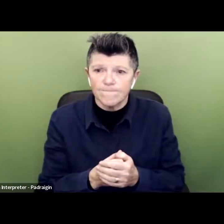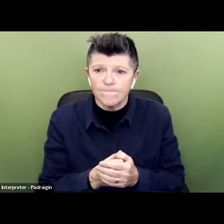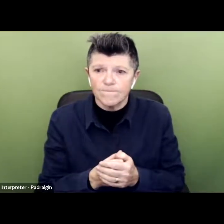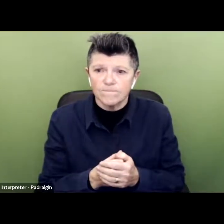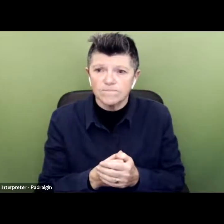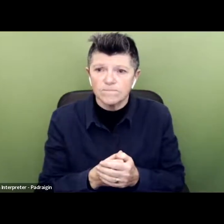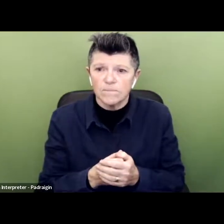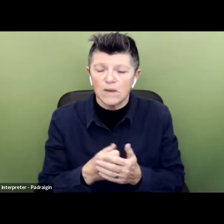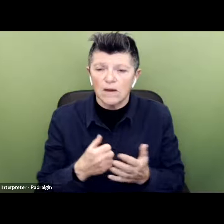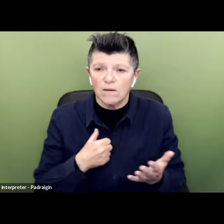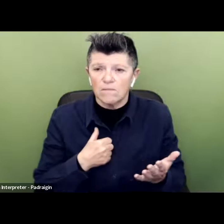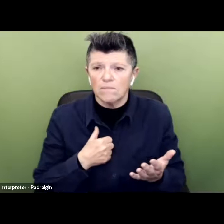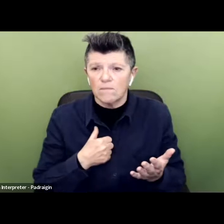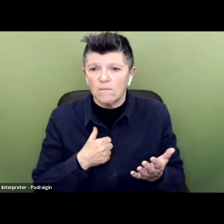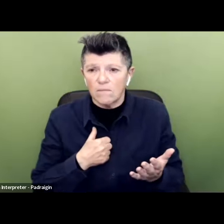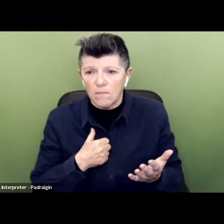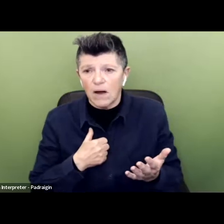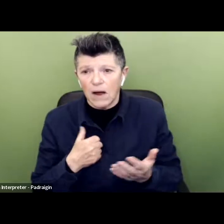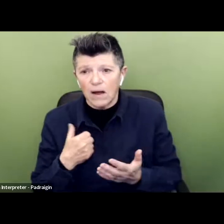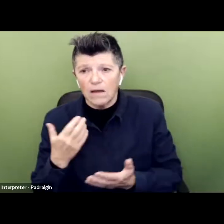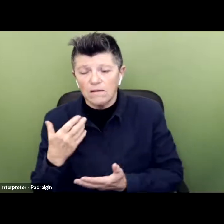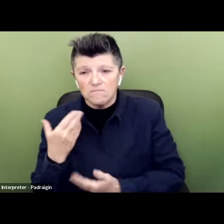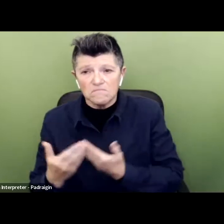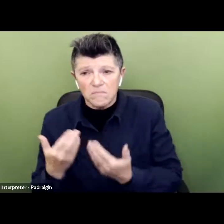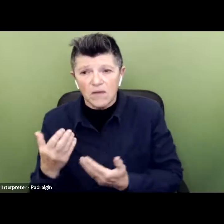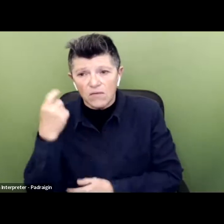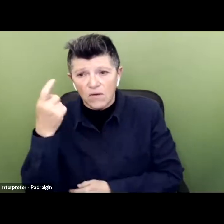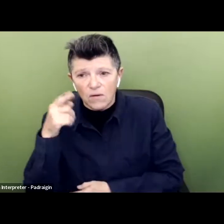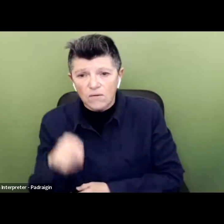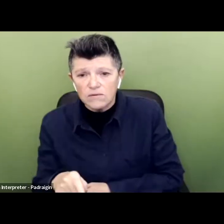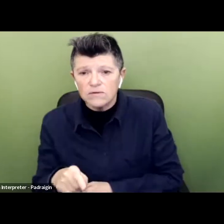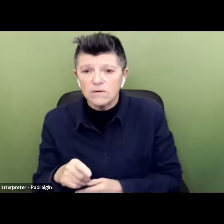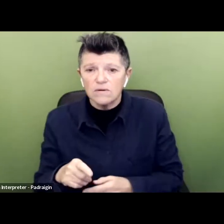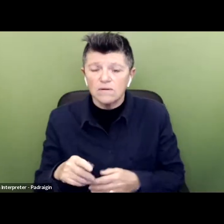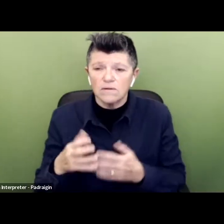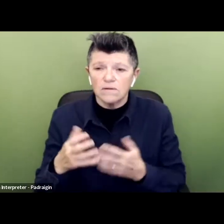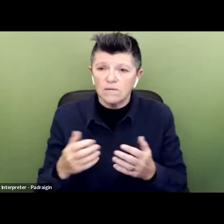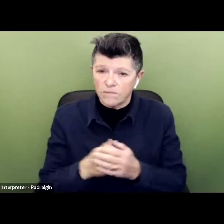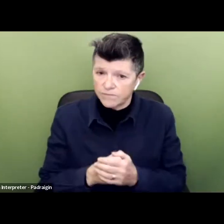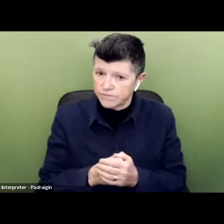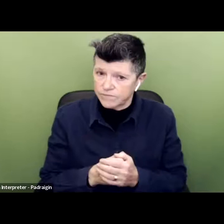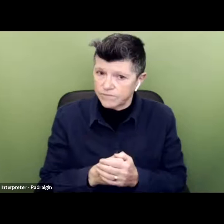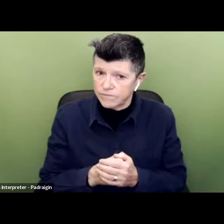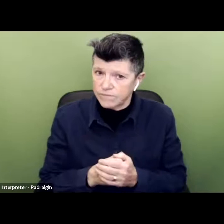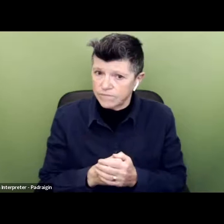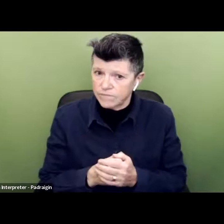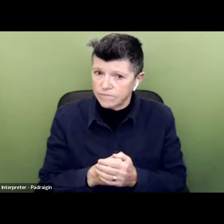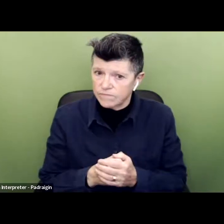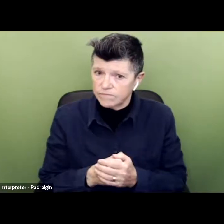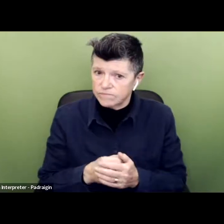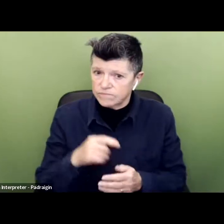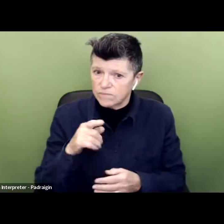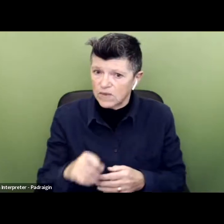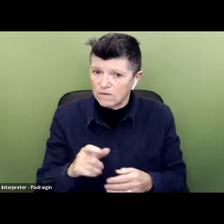thought is very much that it has created a divide between people who feel confident with these devices and those who don't. And that, again, isn't a straightforward